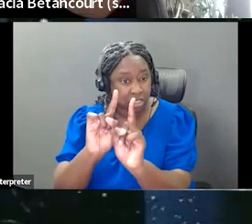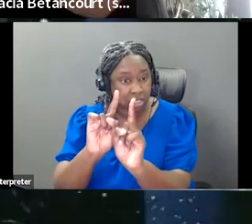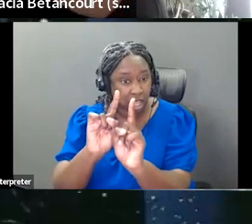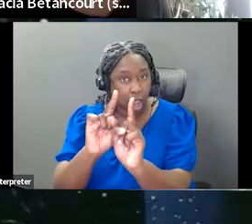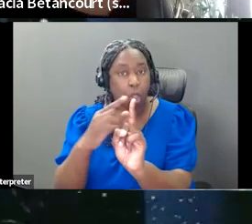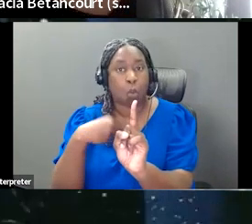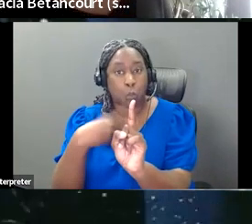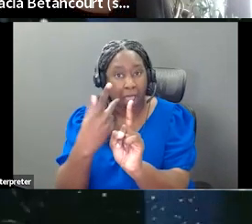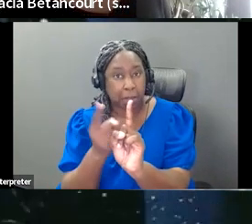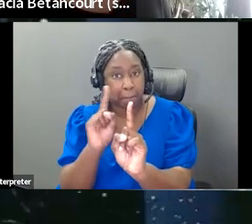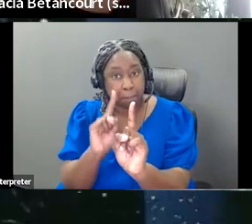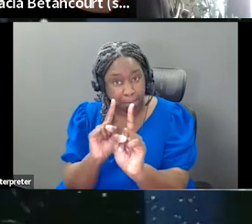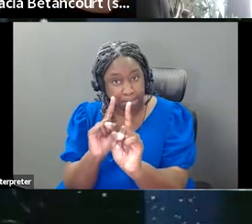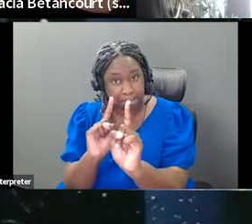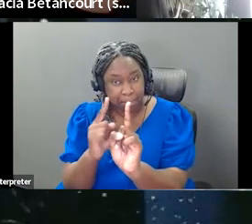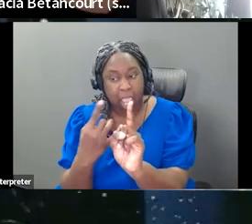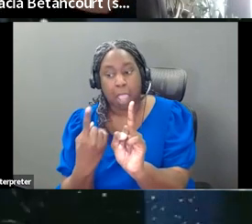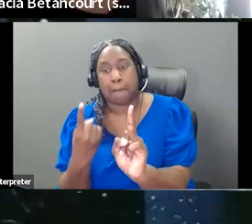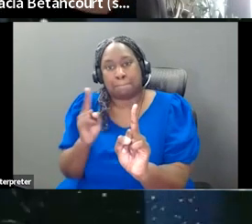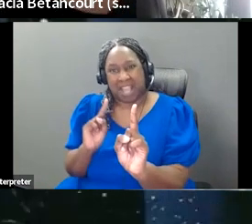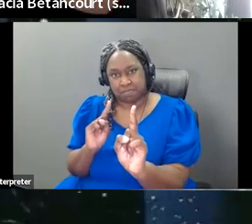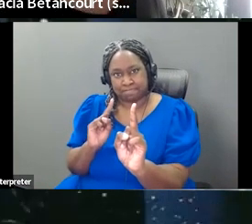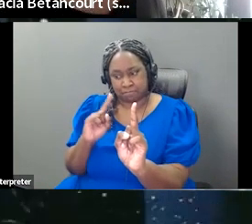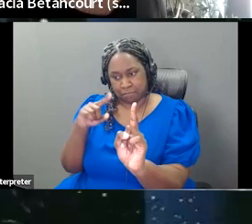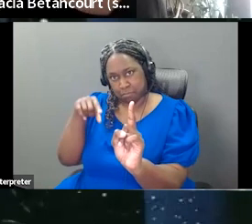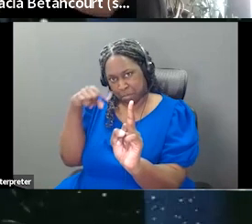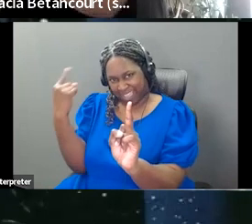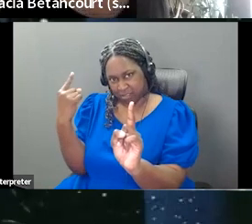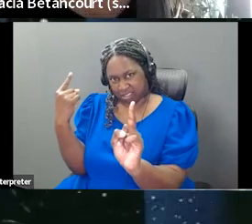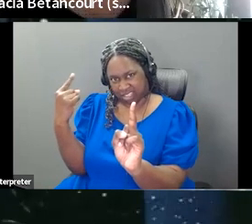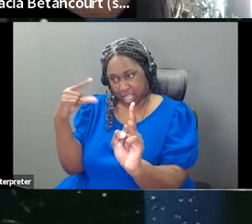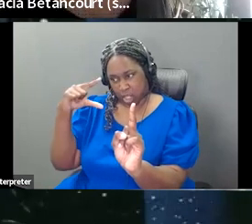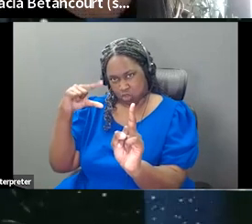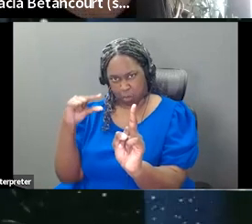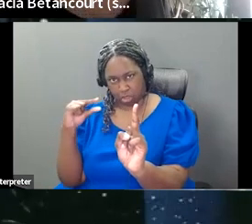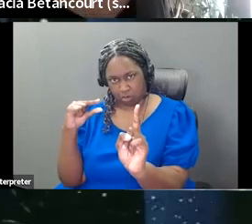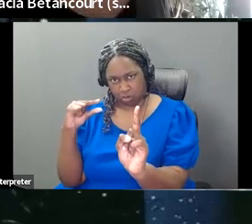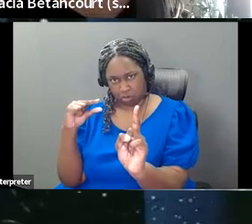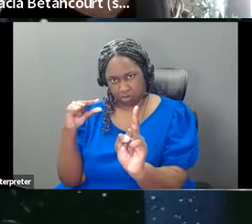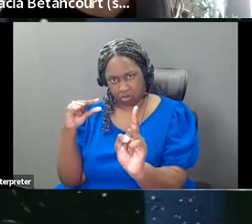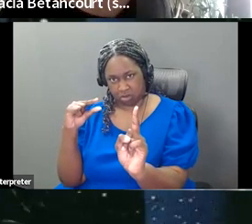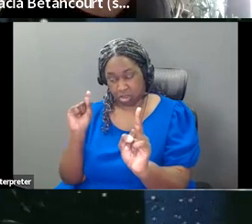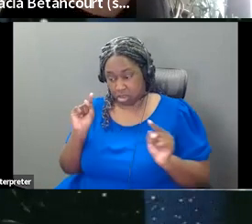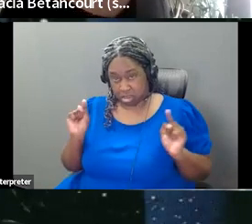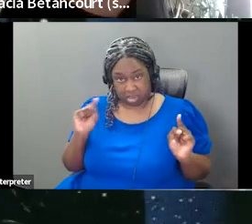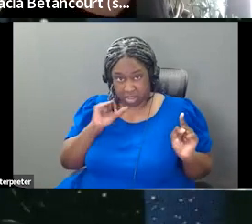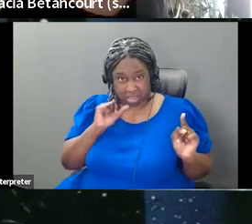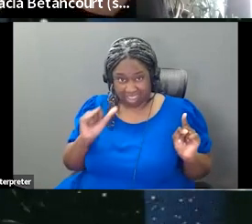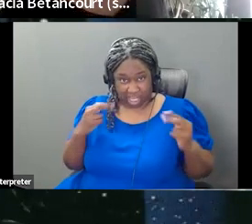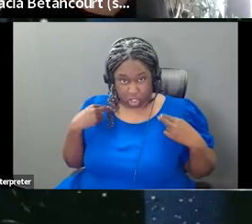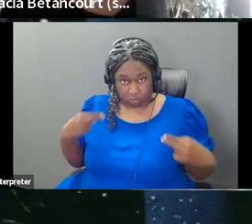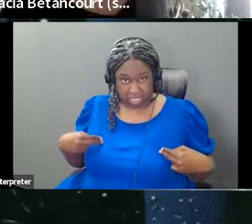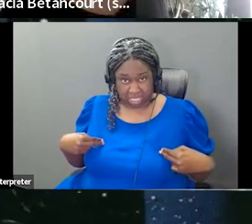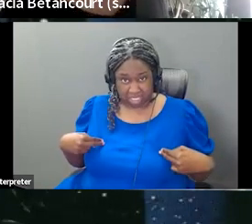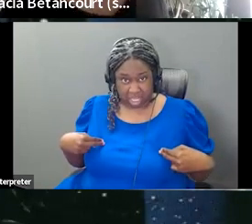white character. And in fact, he's actually smaller than the non-human characters, including Yoda. who gets really